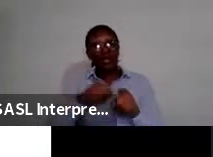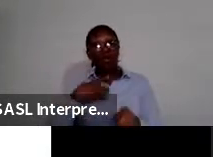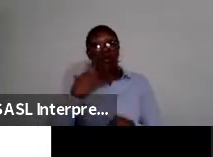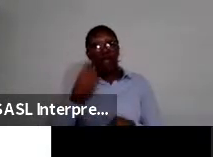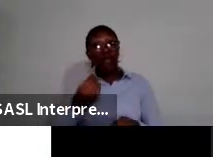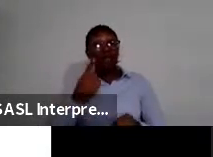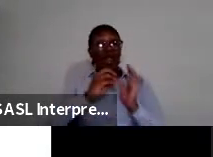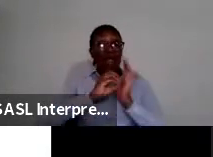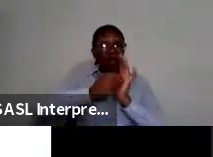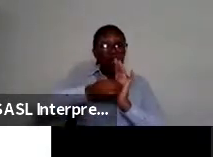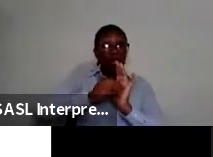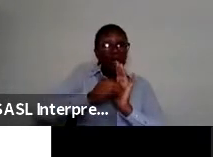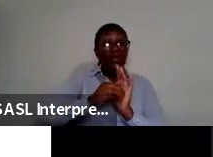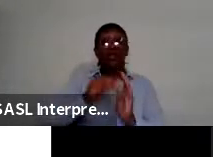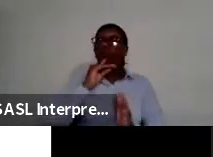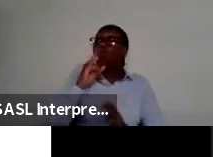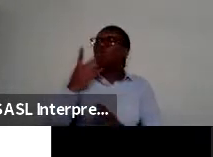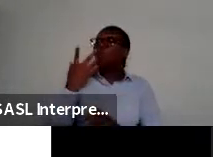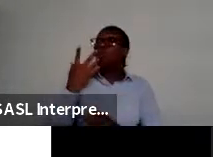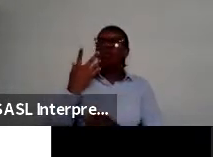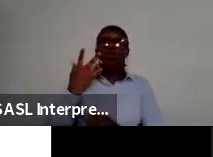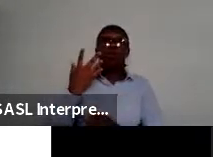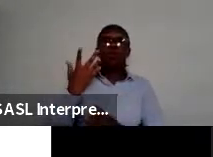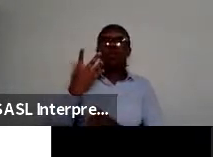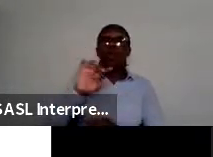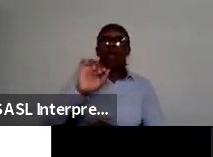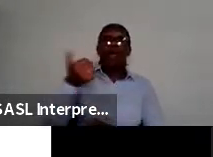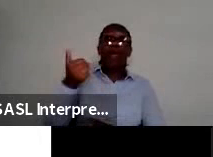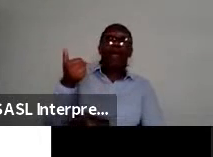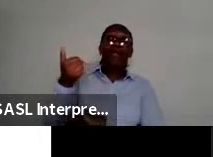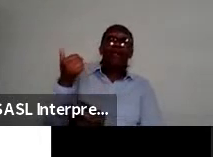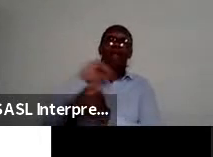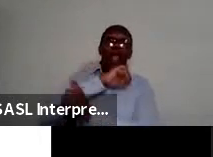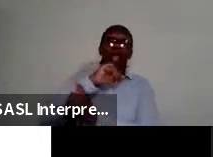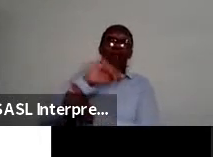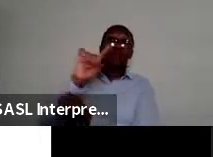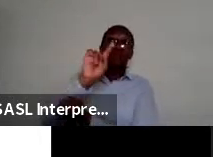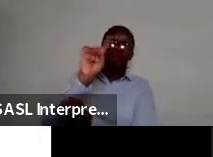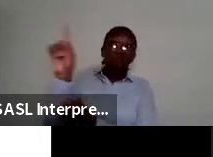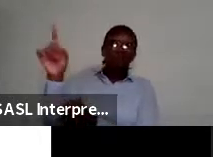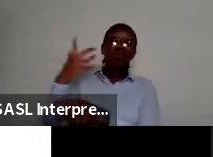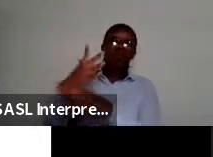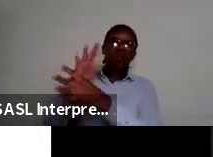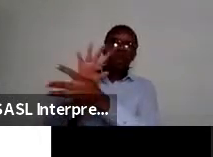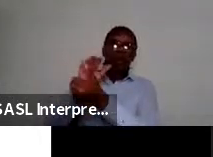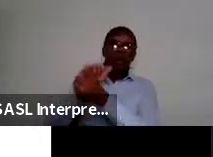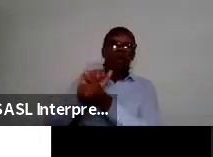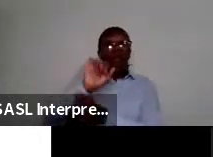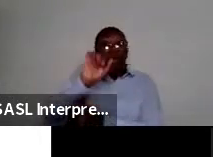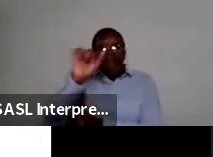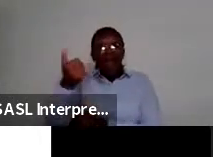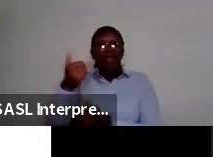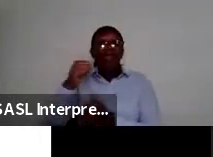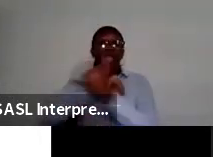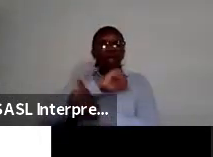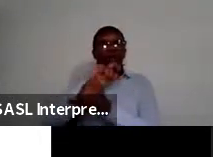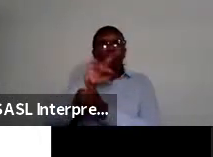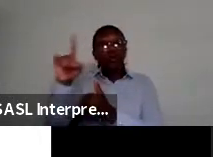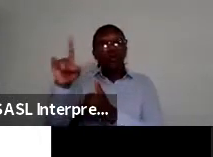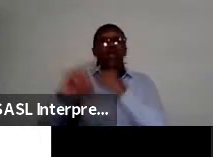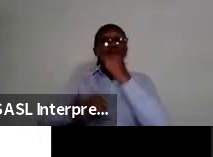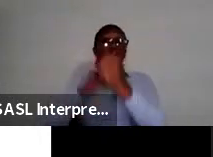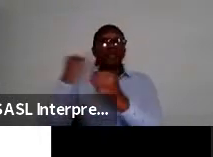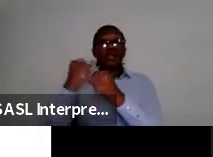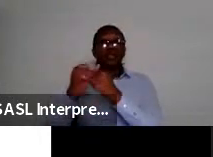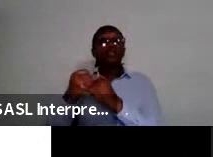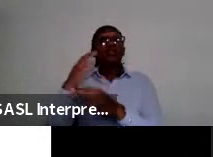based somewhere outside of the country by increasing our reach, by working together with other regional partners and international